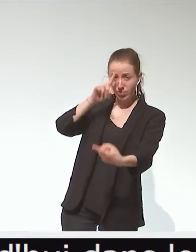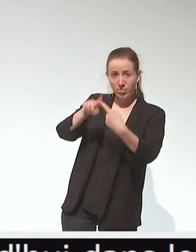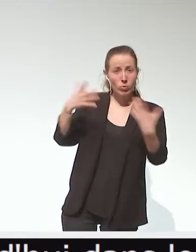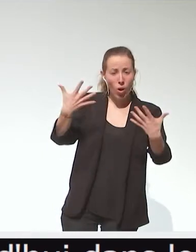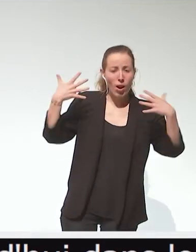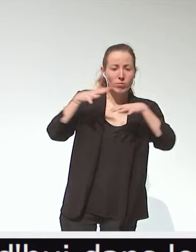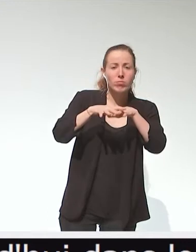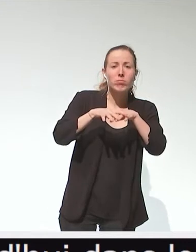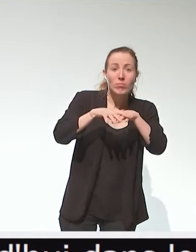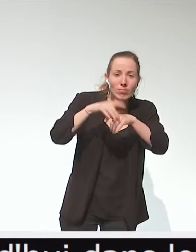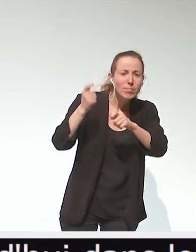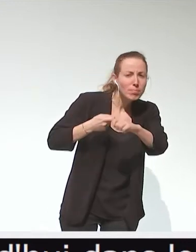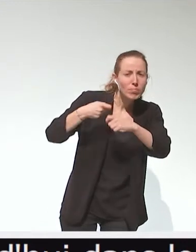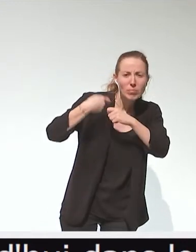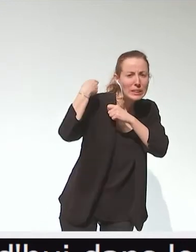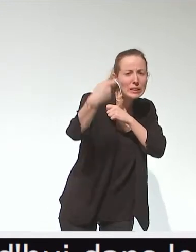Sustainable inclusion.